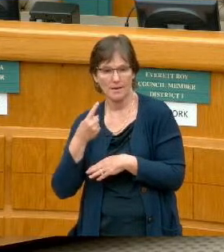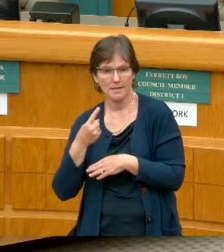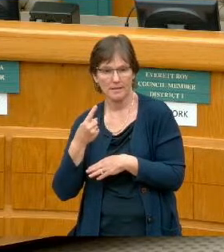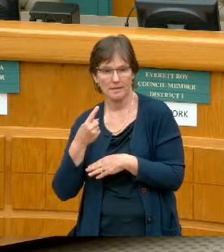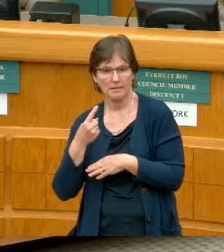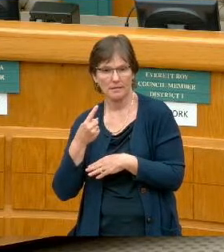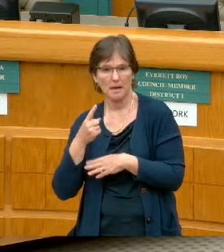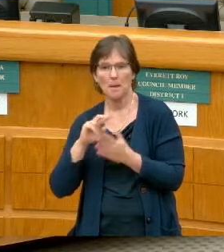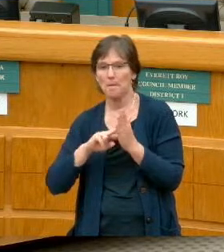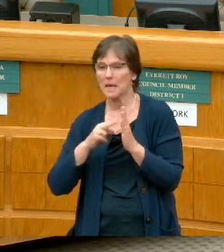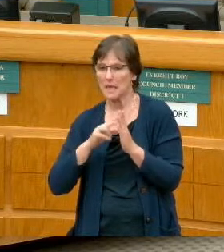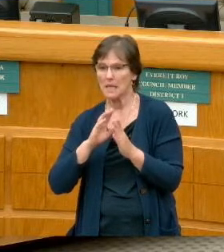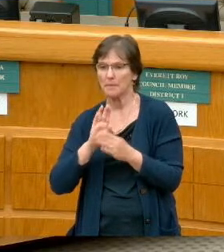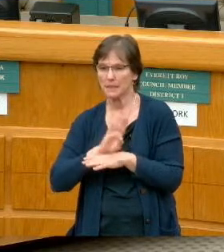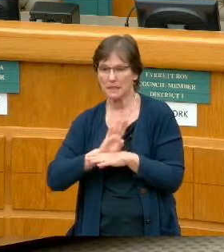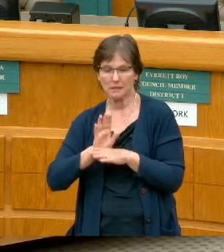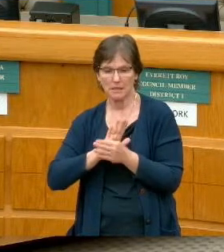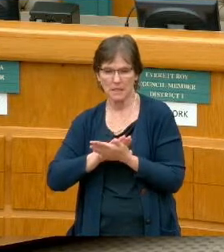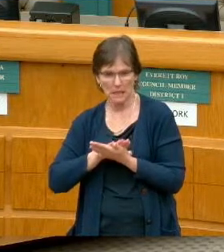There is